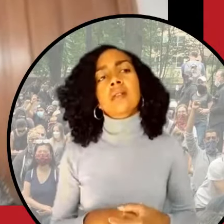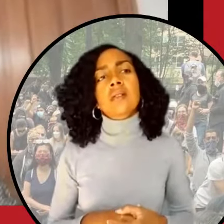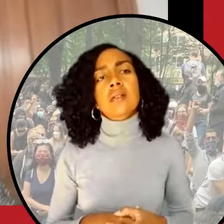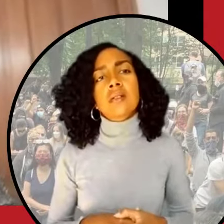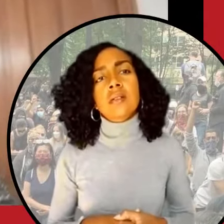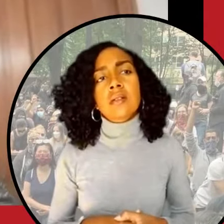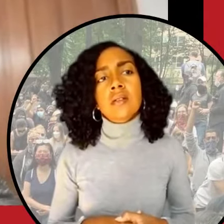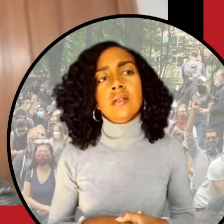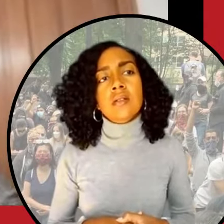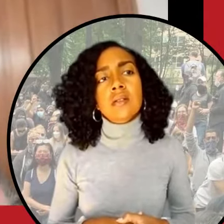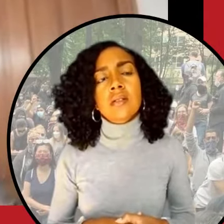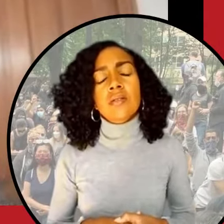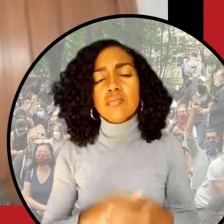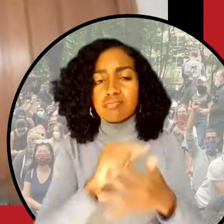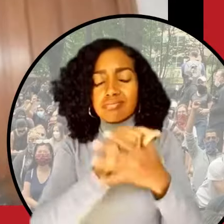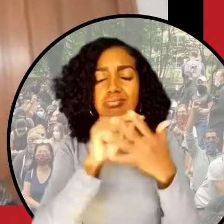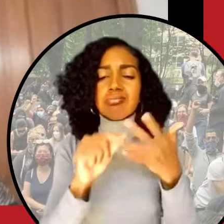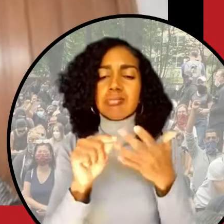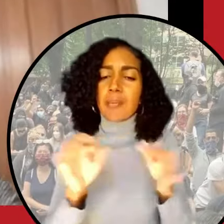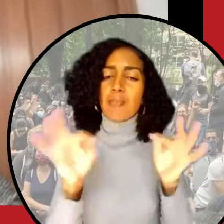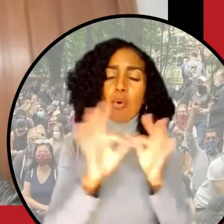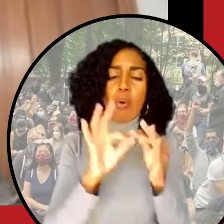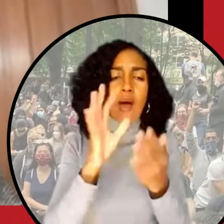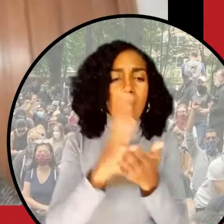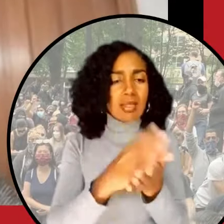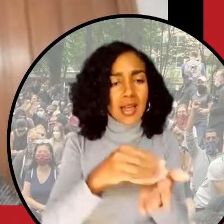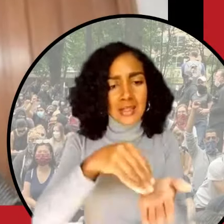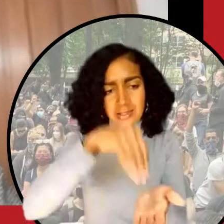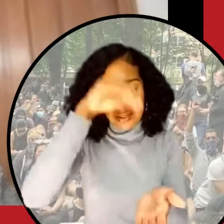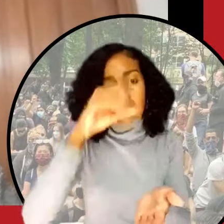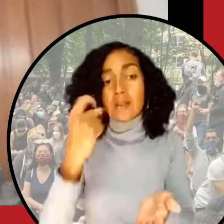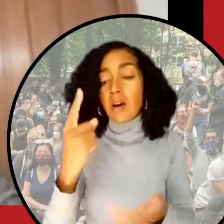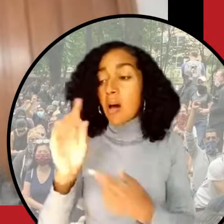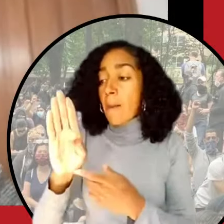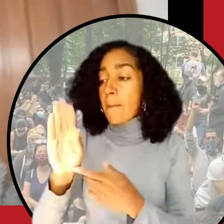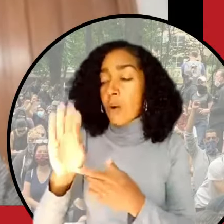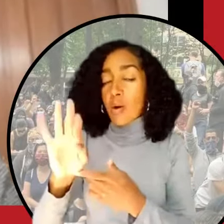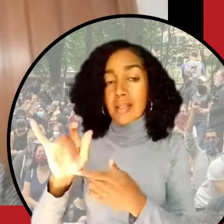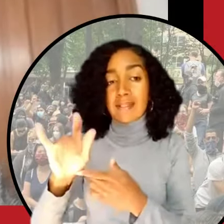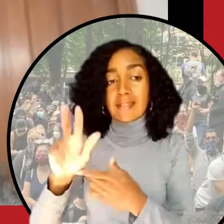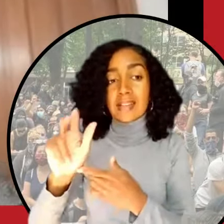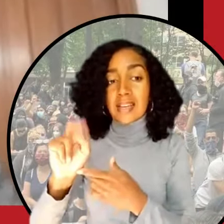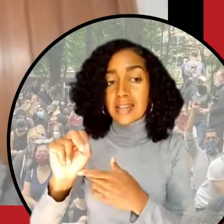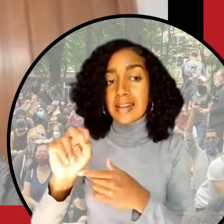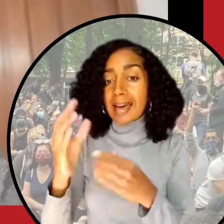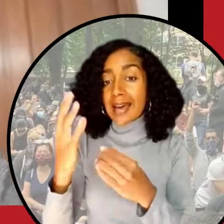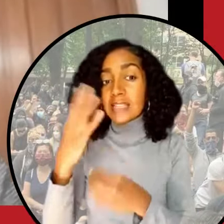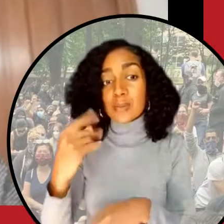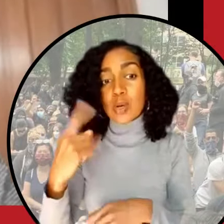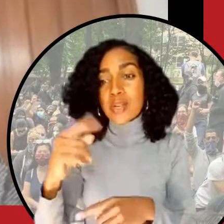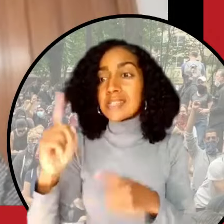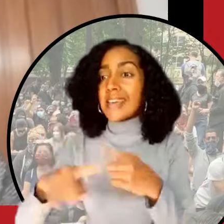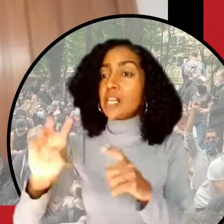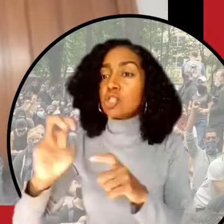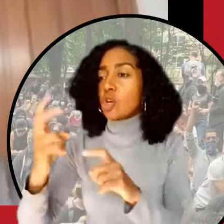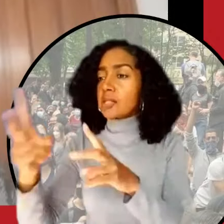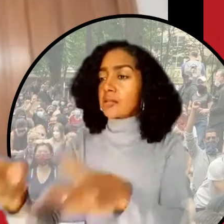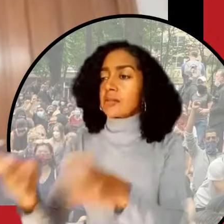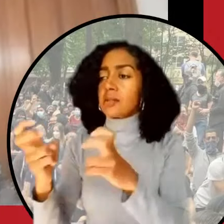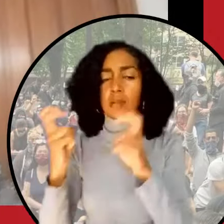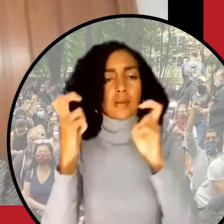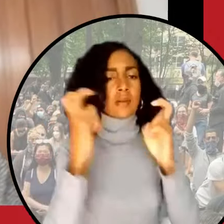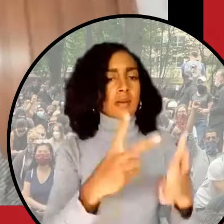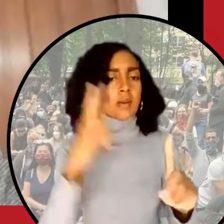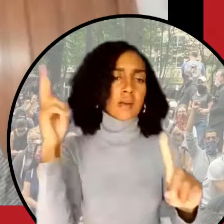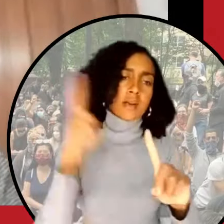there's a number of lessons. You know, the Bolivian experience is not something that can be exported and imprinted in the United States or any other country, but there